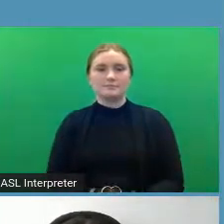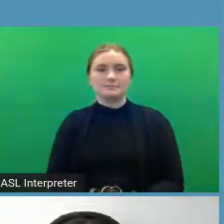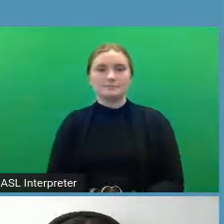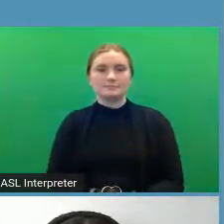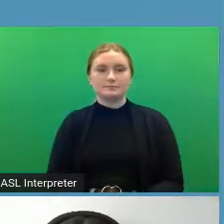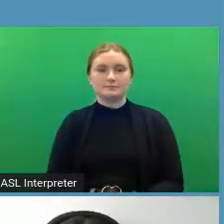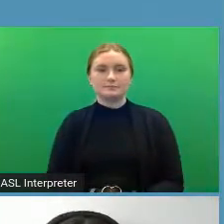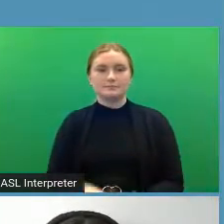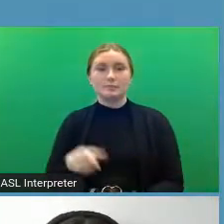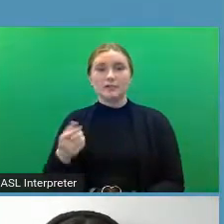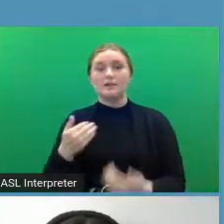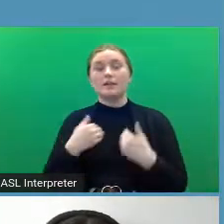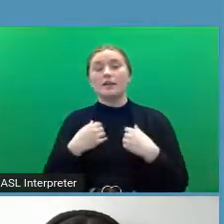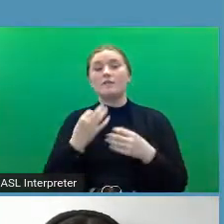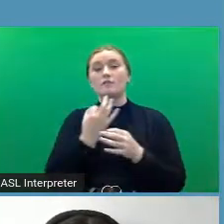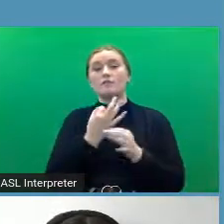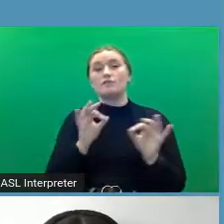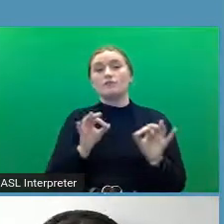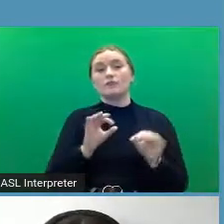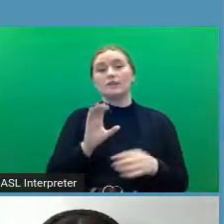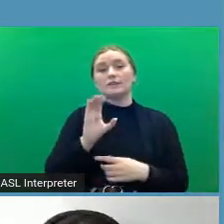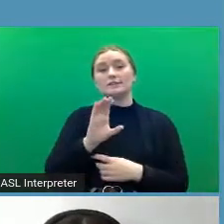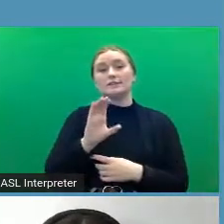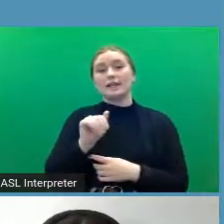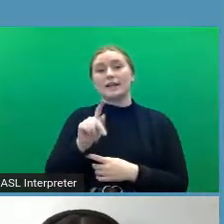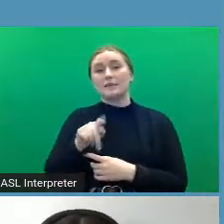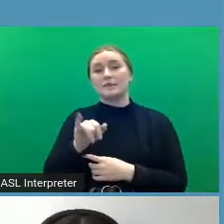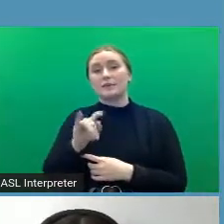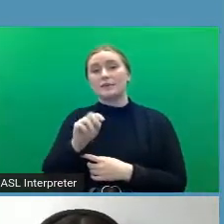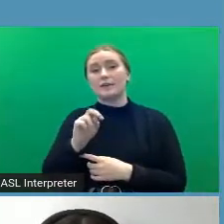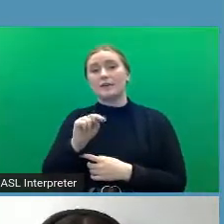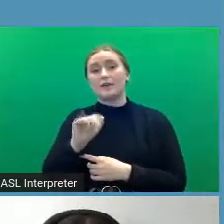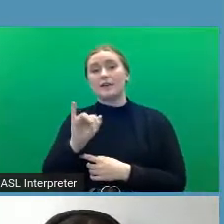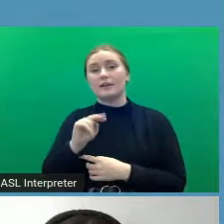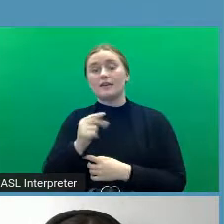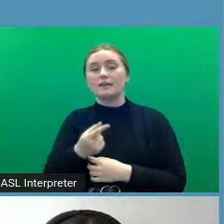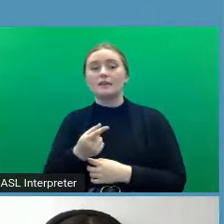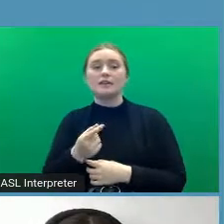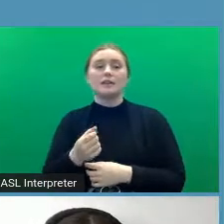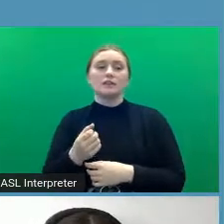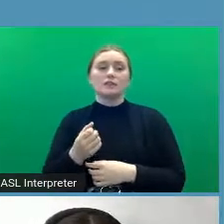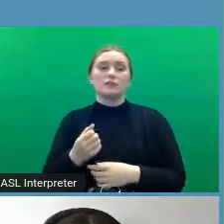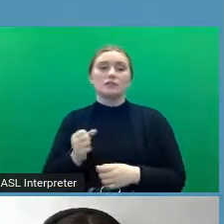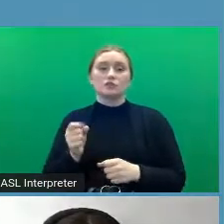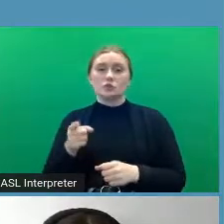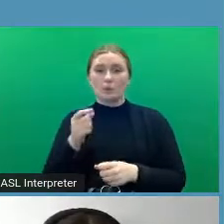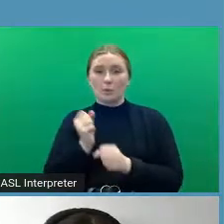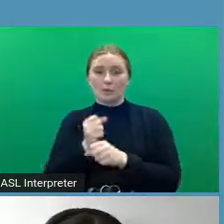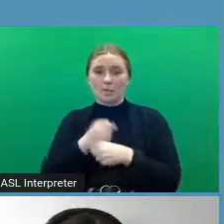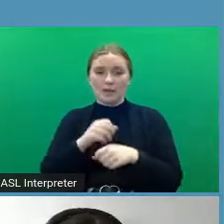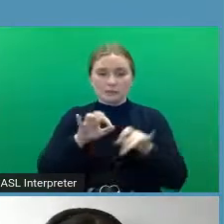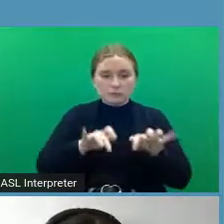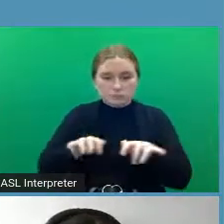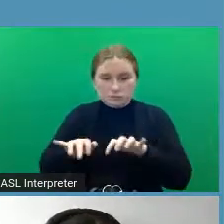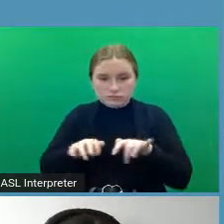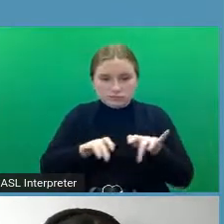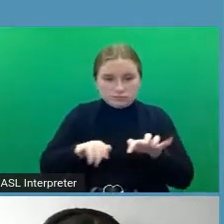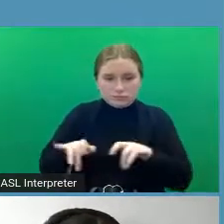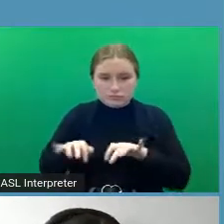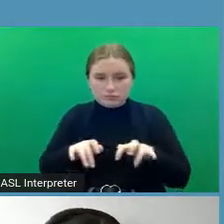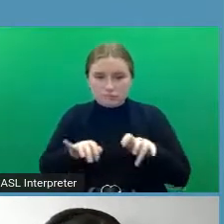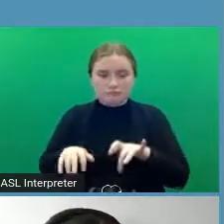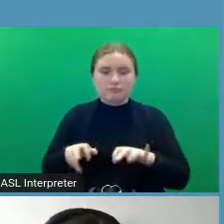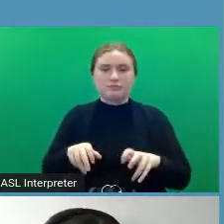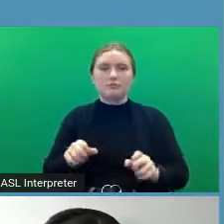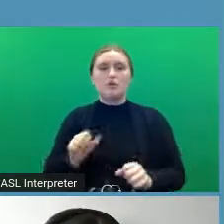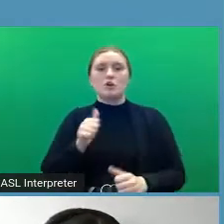free captioning softwares that where you would manually create by hand your own captions and Aegis subs